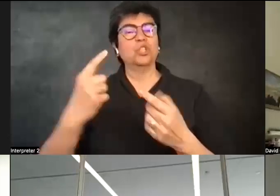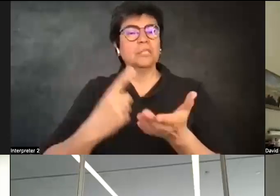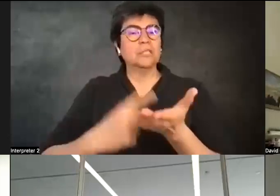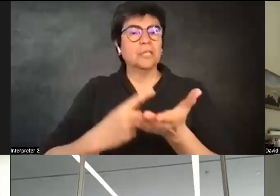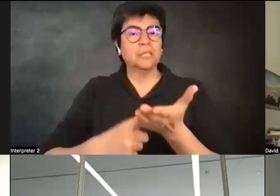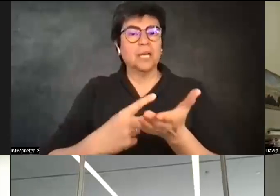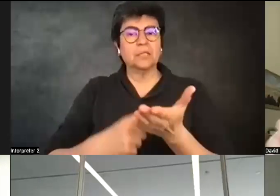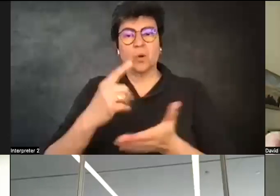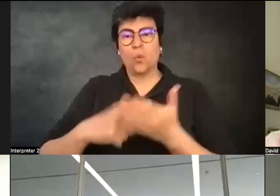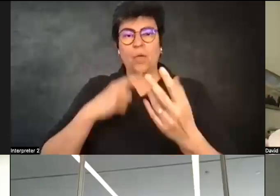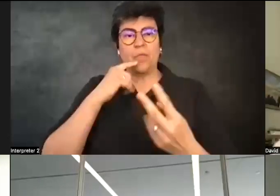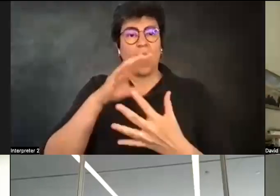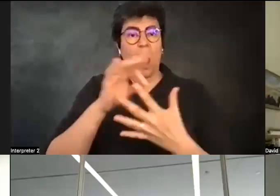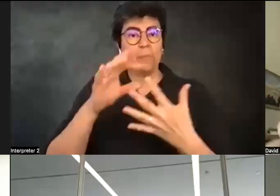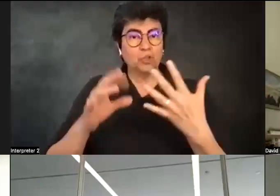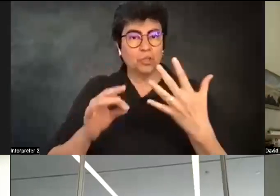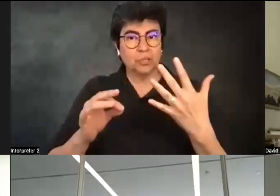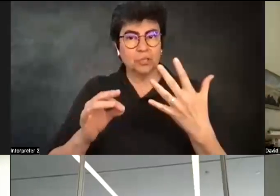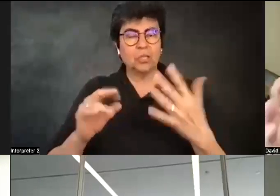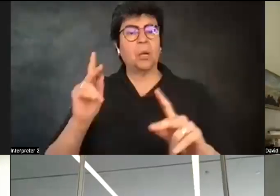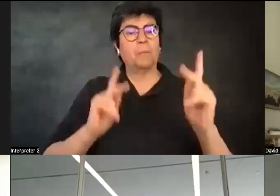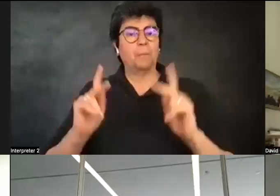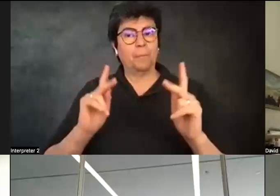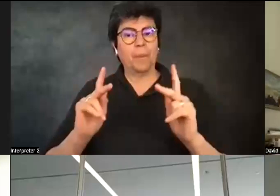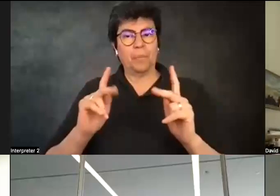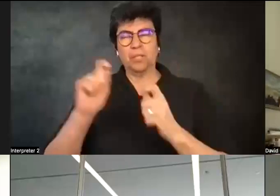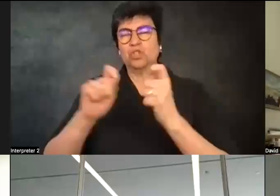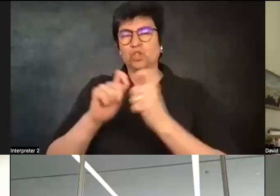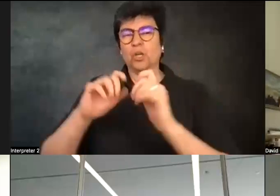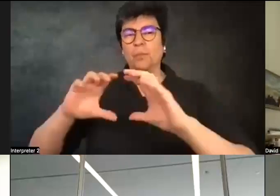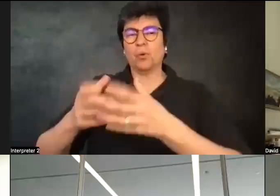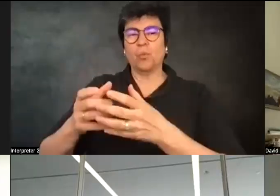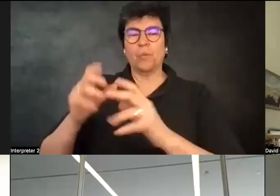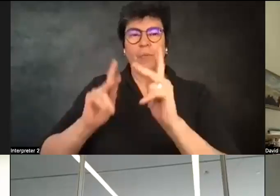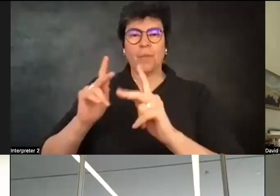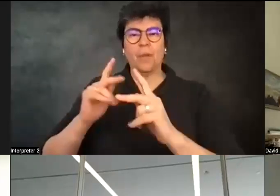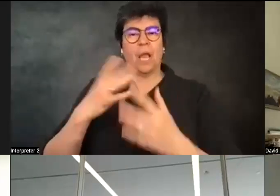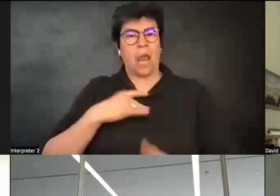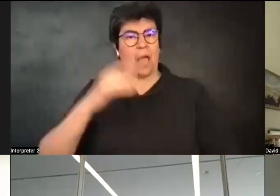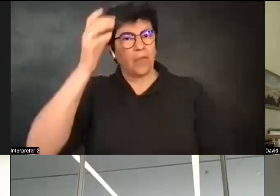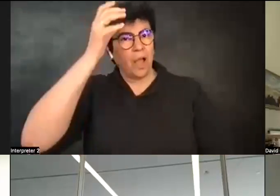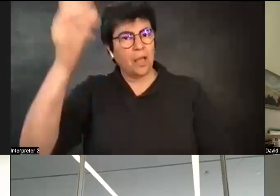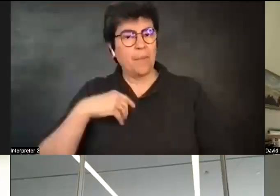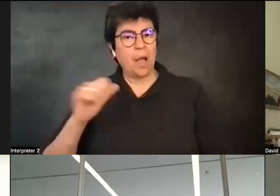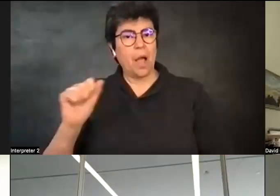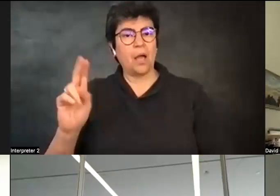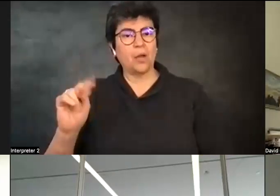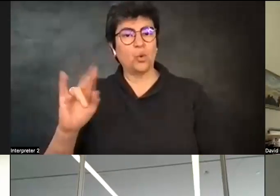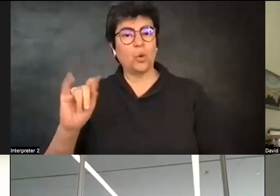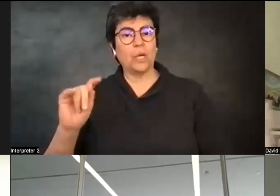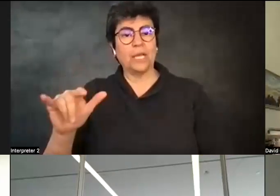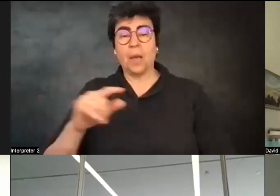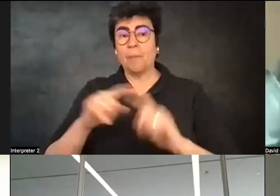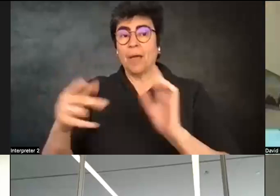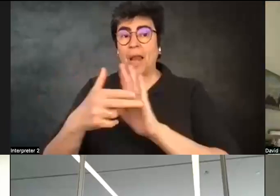what the options were, a certain portion of people liked the concept of an annuity. When you use the annuity